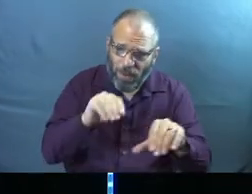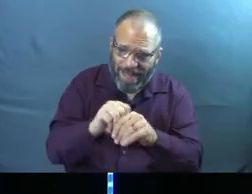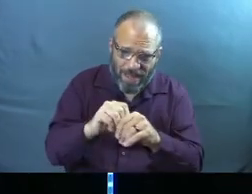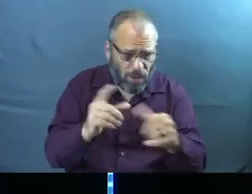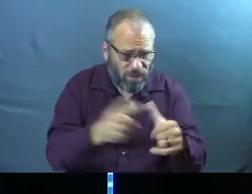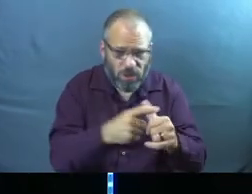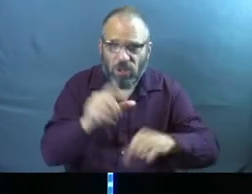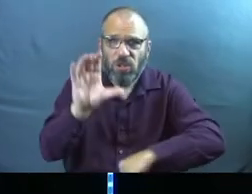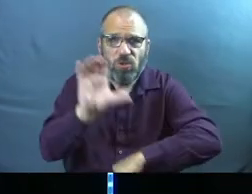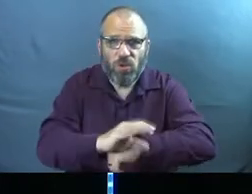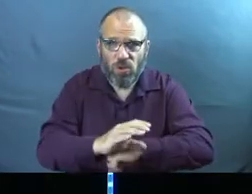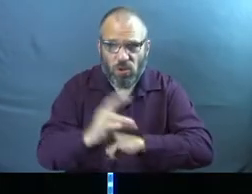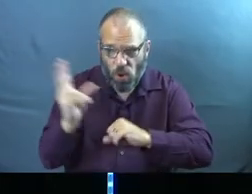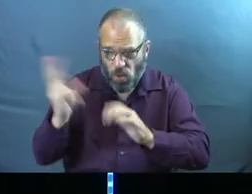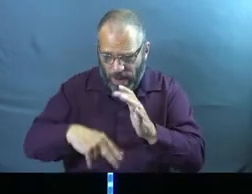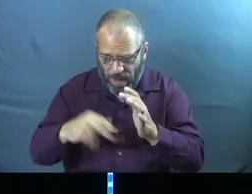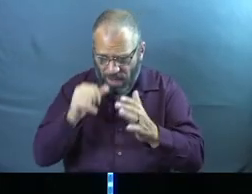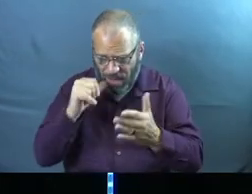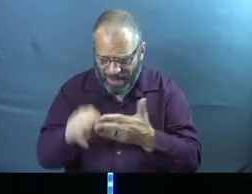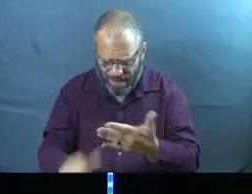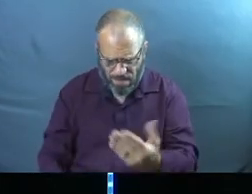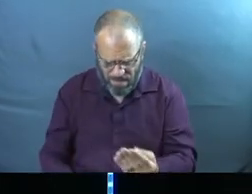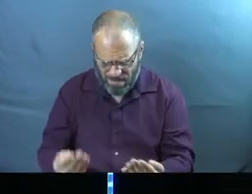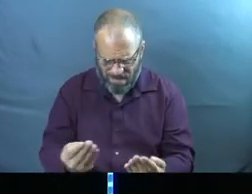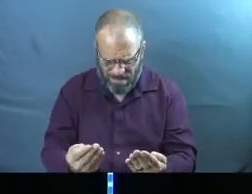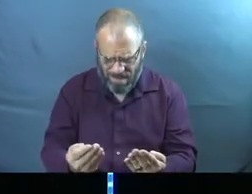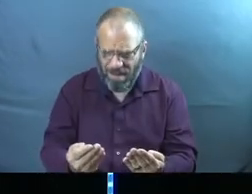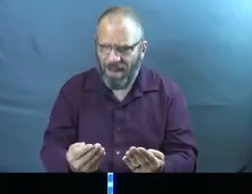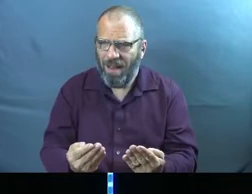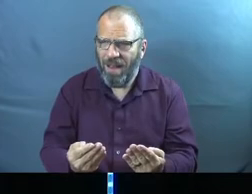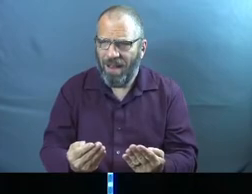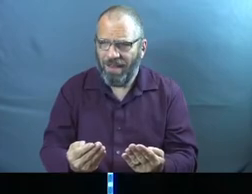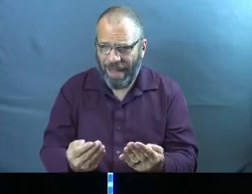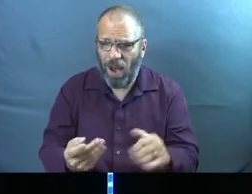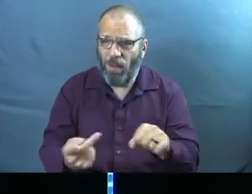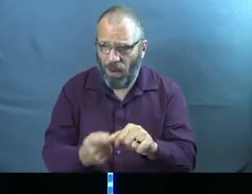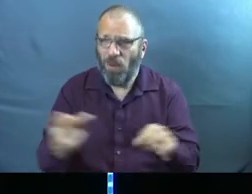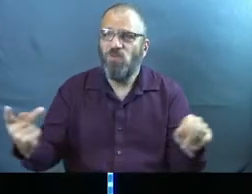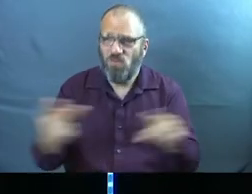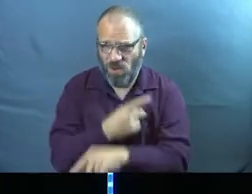those first churches reading this letter and saying, heck yeah, Paul, you are the worst.